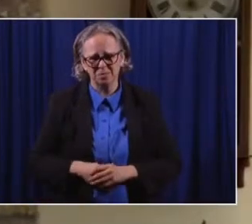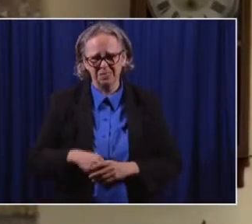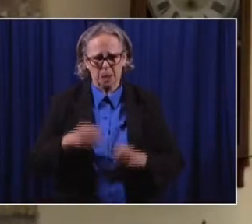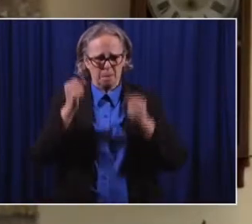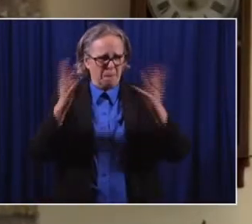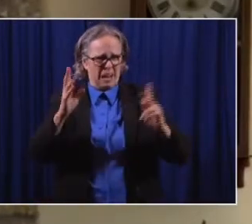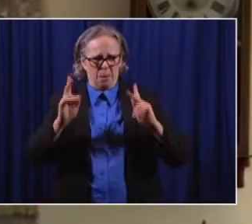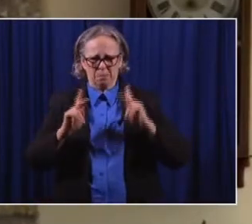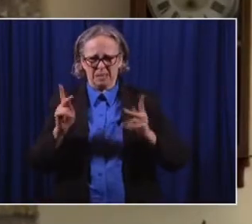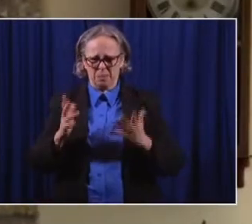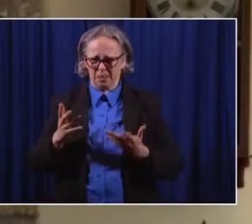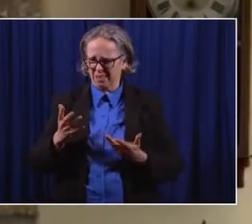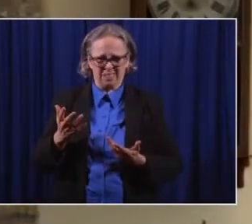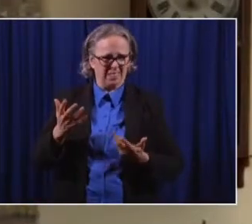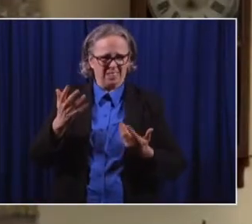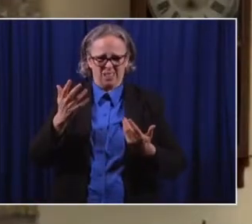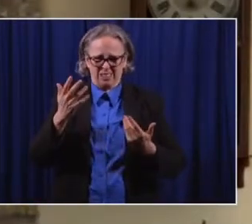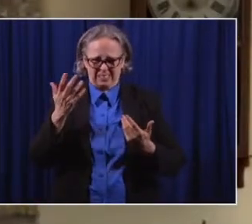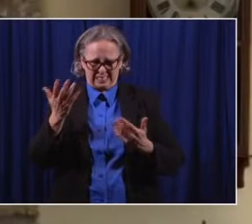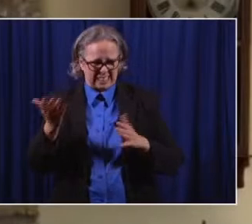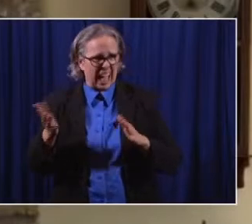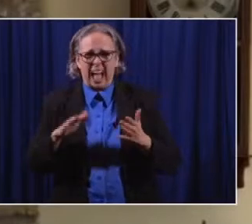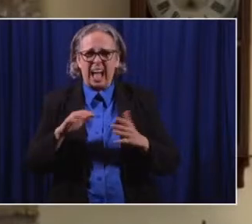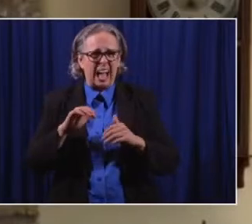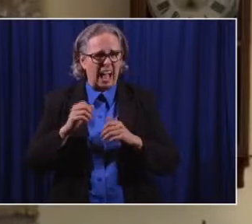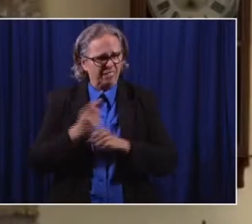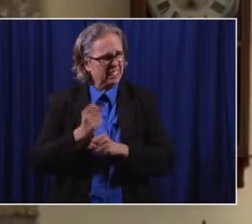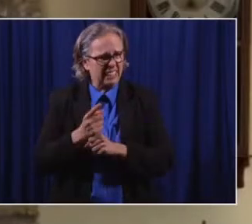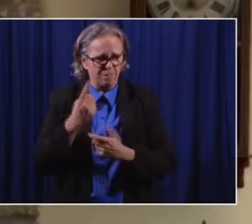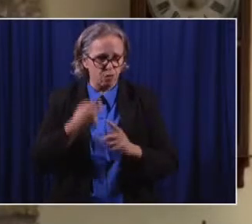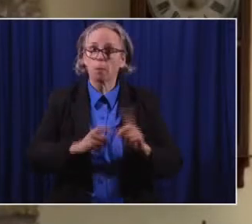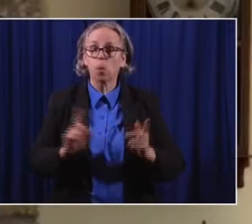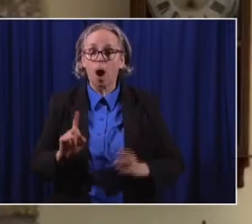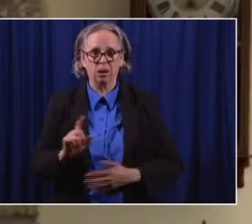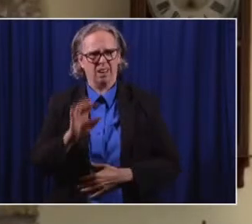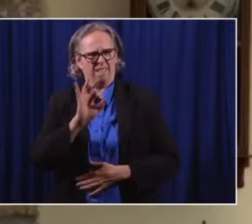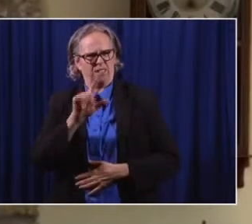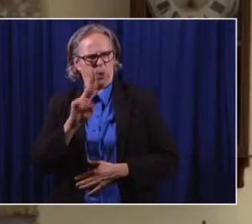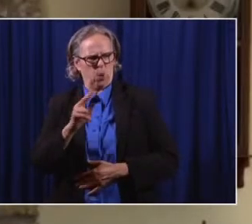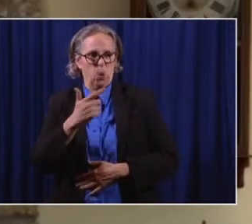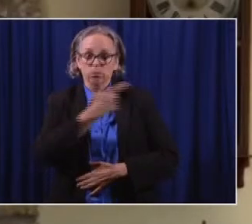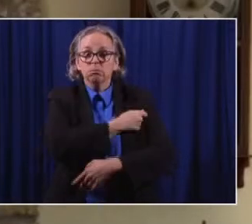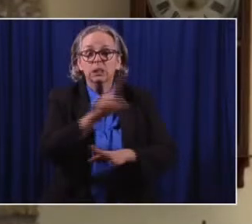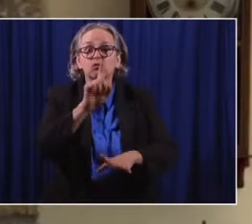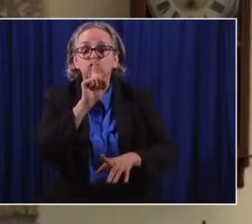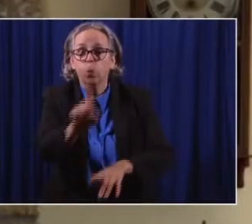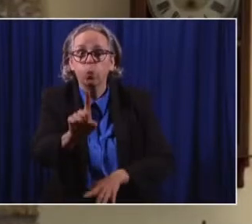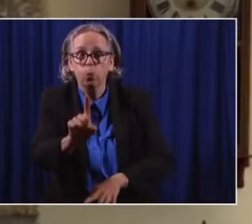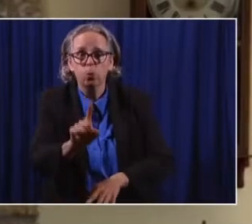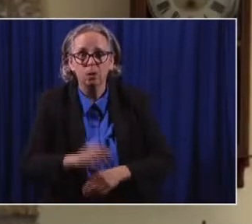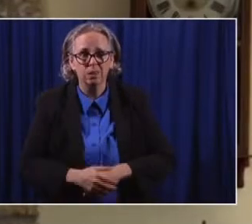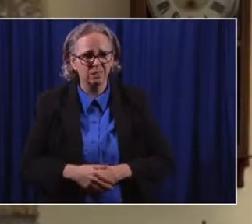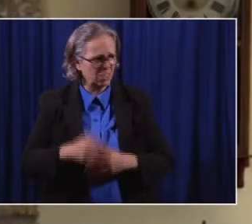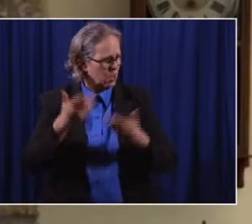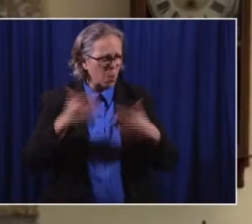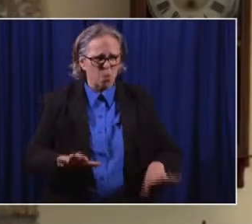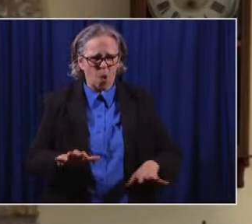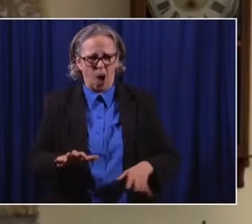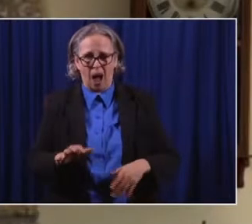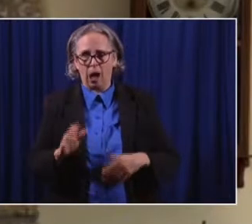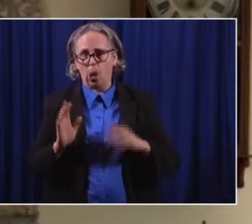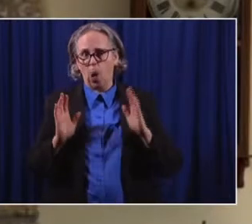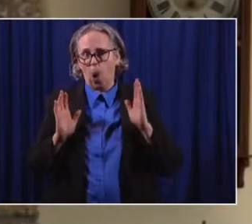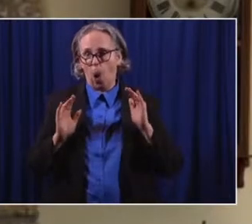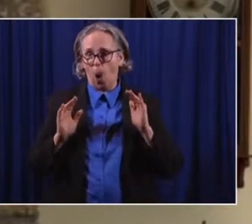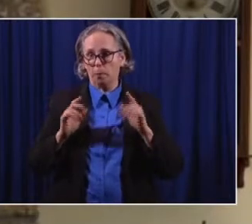lose a lot of people in flu every year. Yes, we do, but we don't want to lose them. And so we hope that the wearing a mask, which we